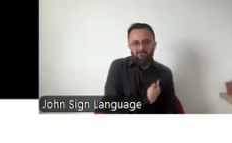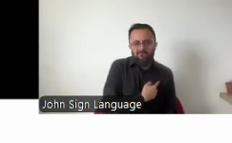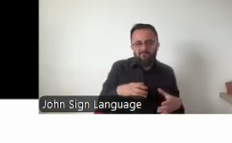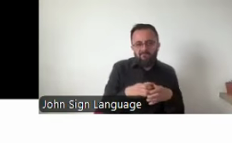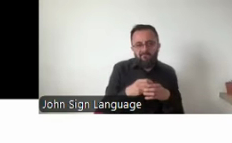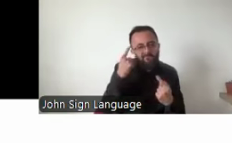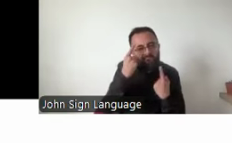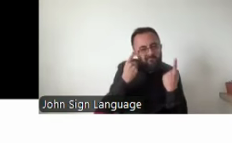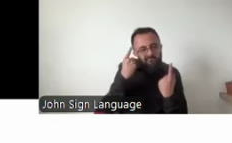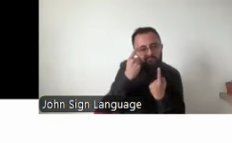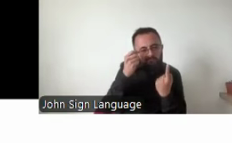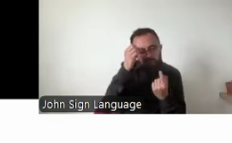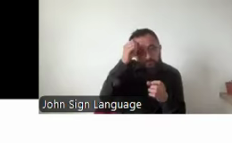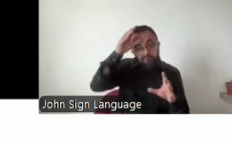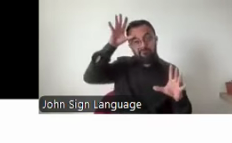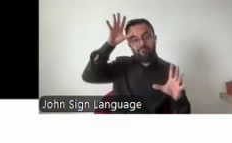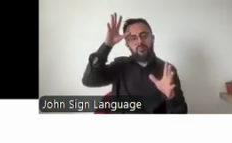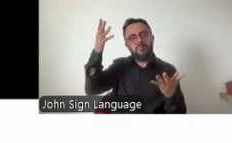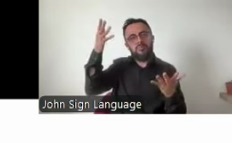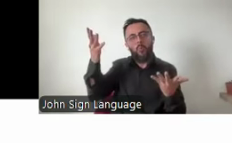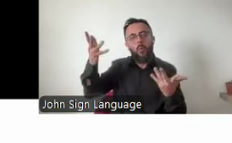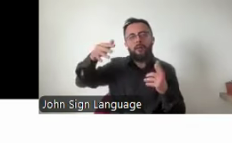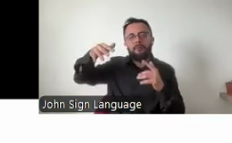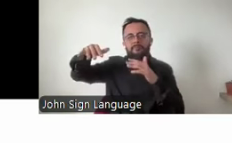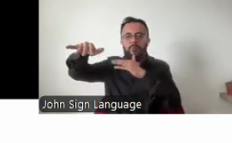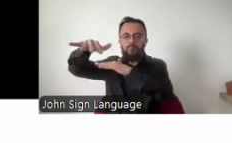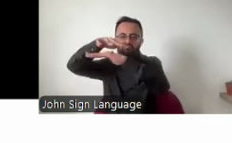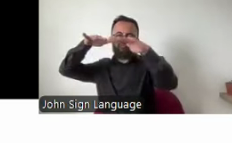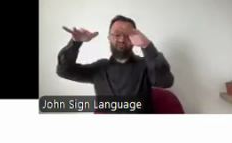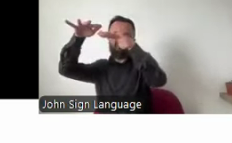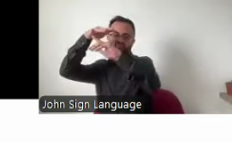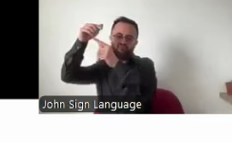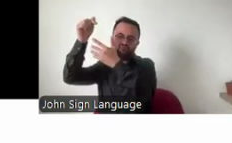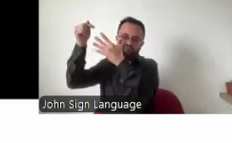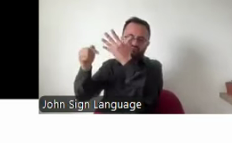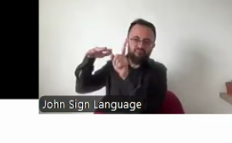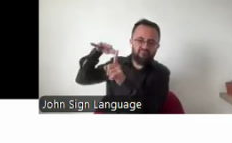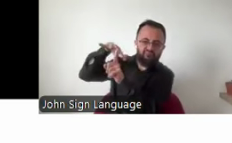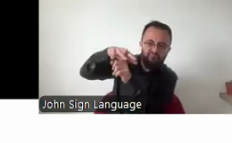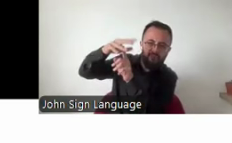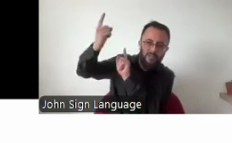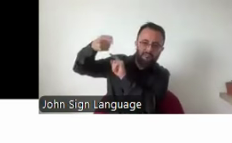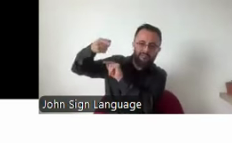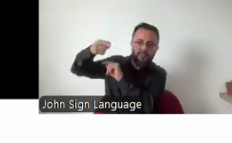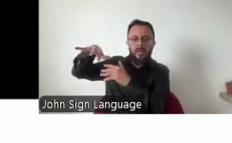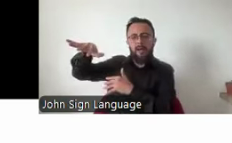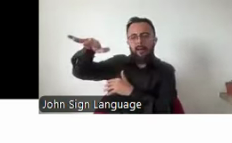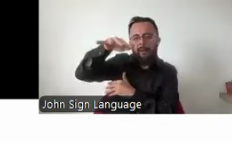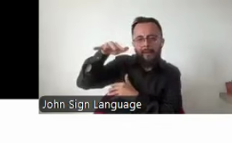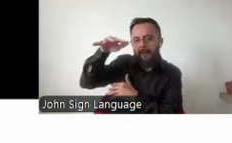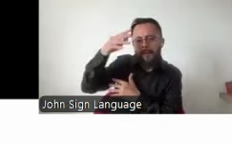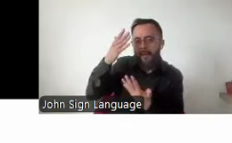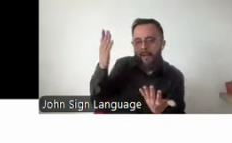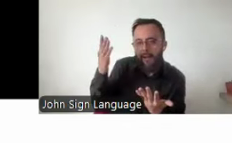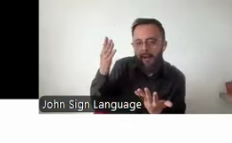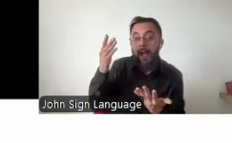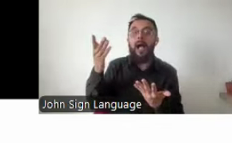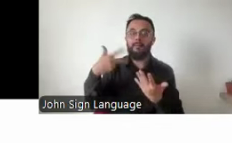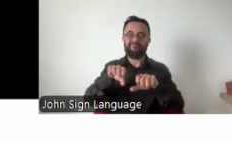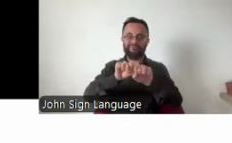at the 10 strategic entry points of the health system. So this is pretty much all of